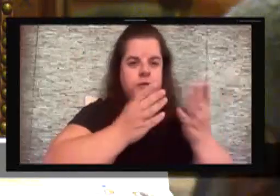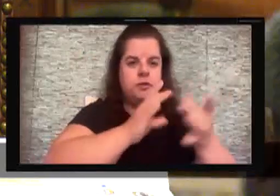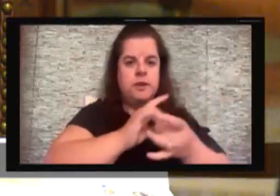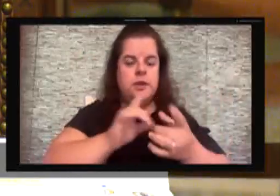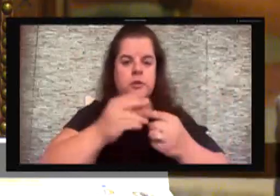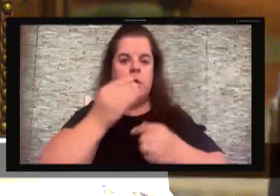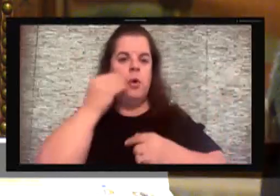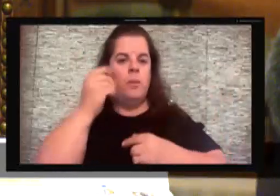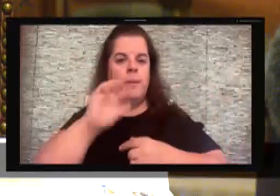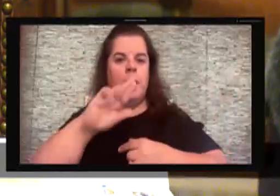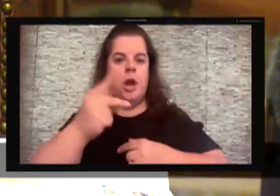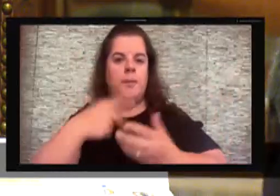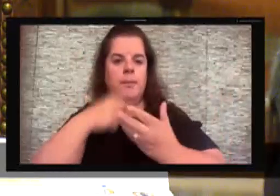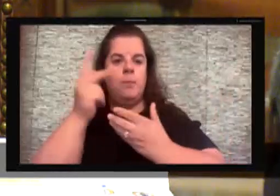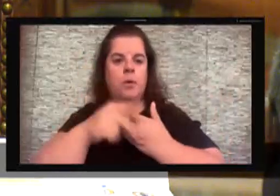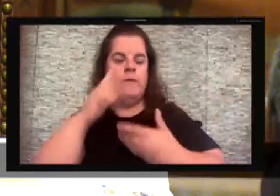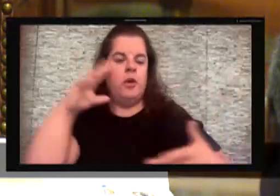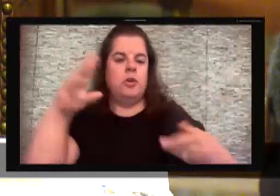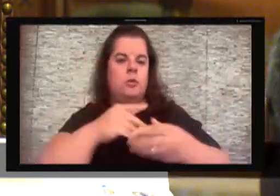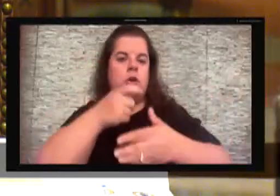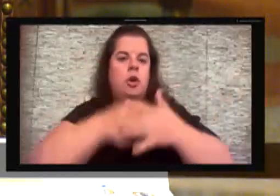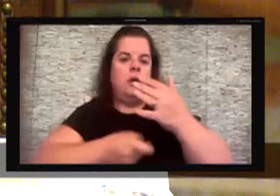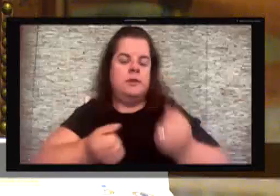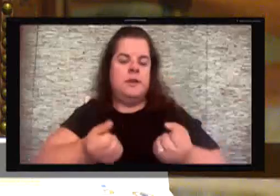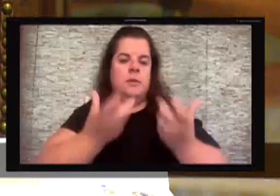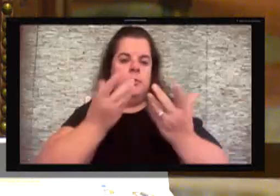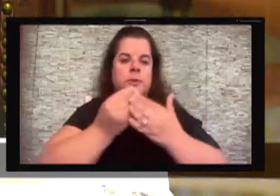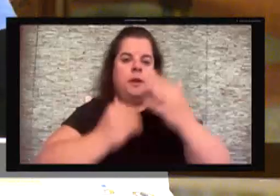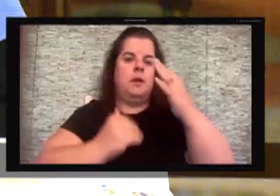home ARP program for a total not to exceed